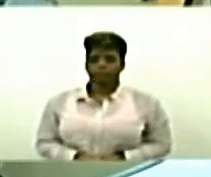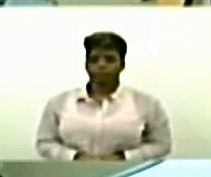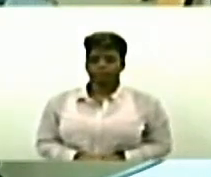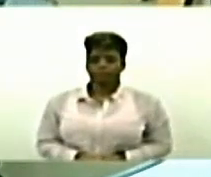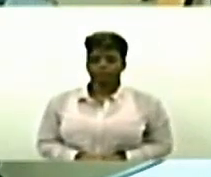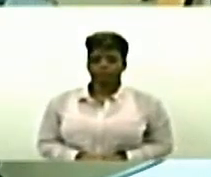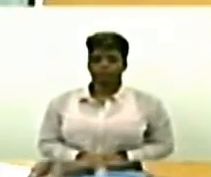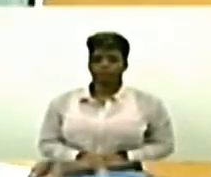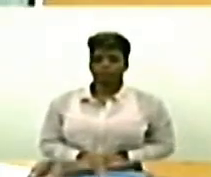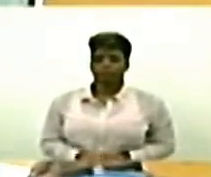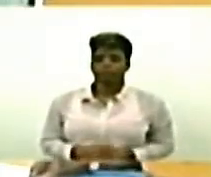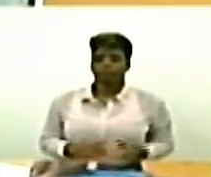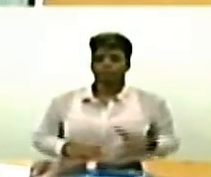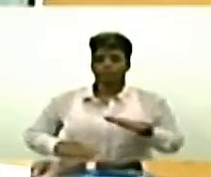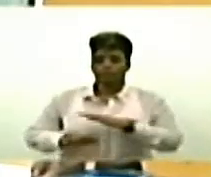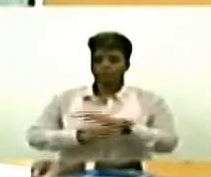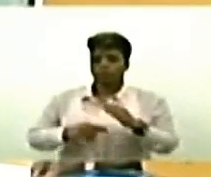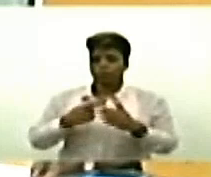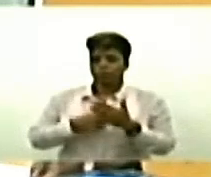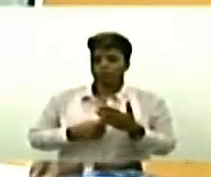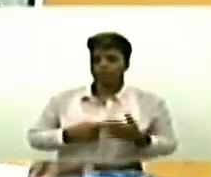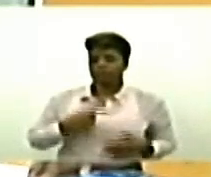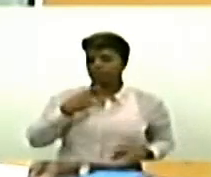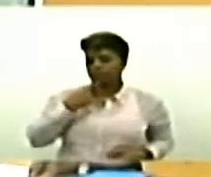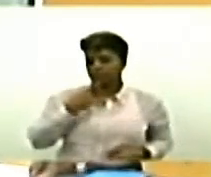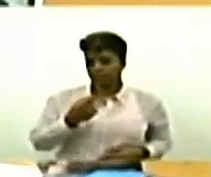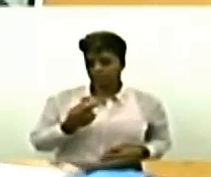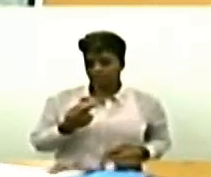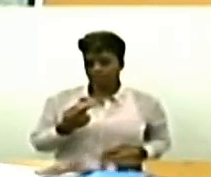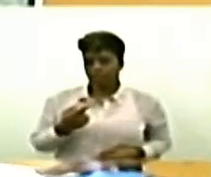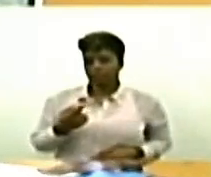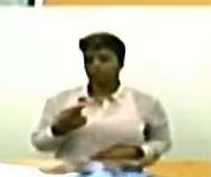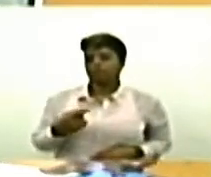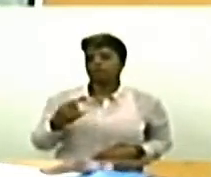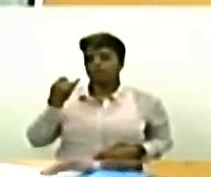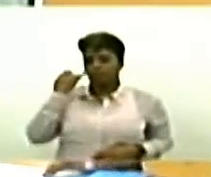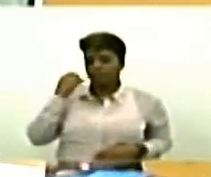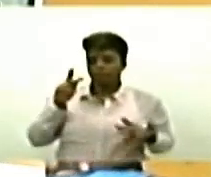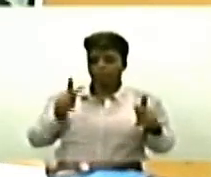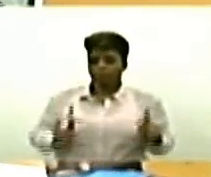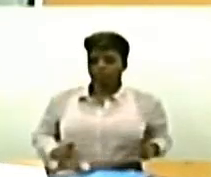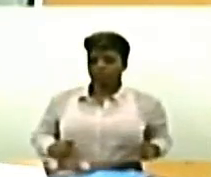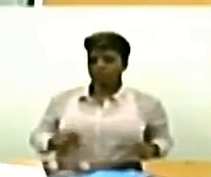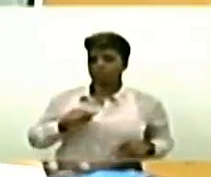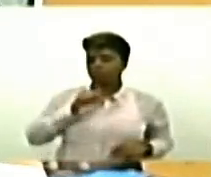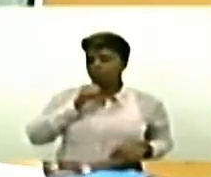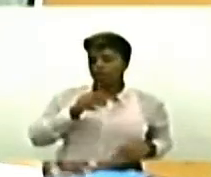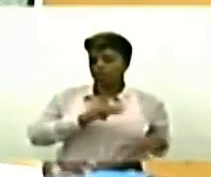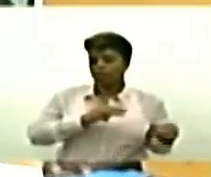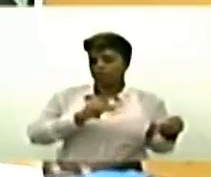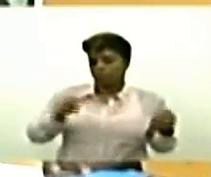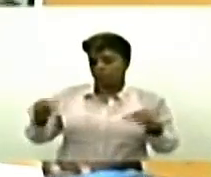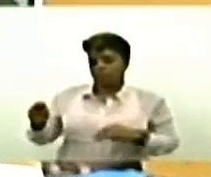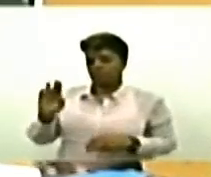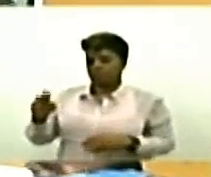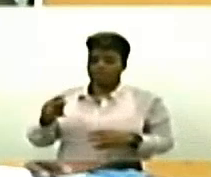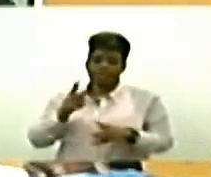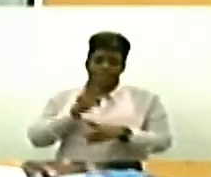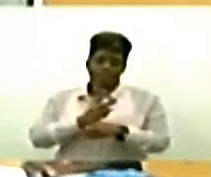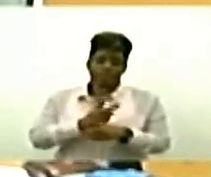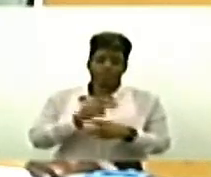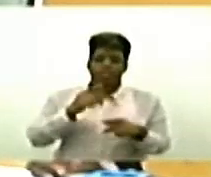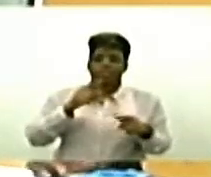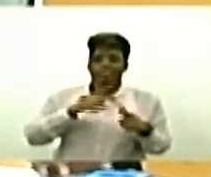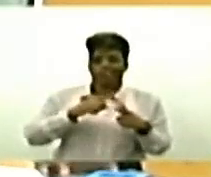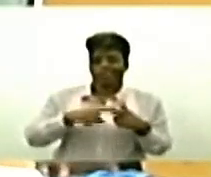Basically, what he's saying that if the person failed to move, then they can tow it, something like that, cause it to move, meaning that he can so direct ask it to be